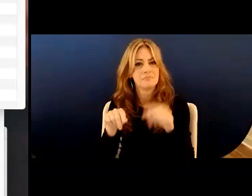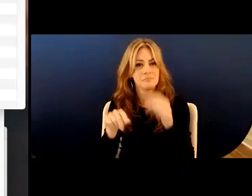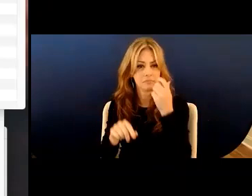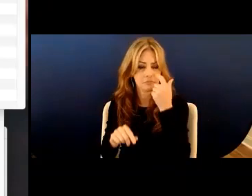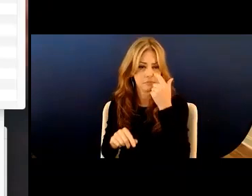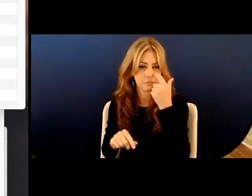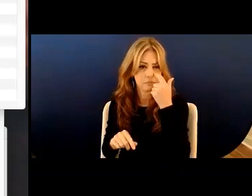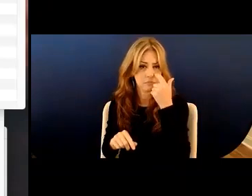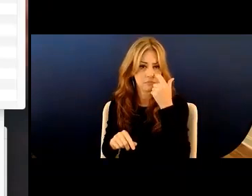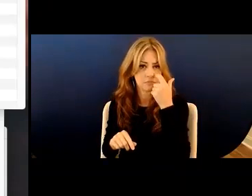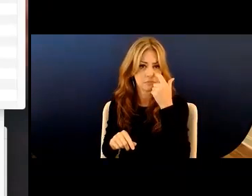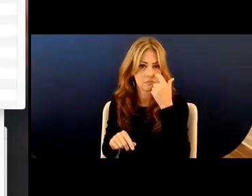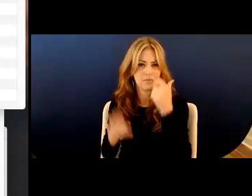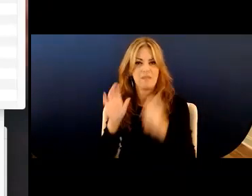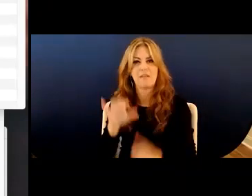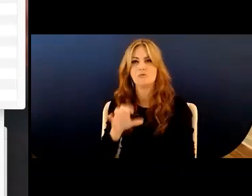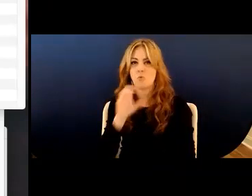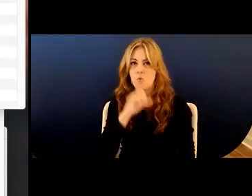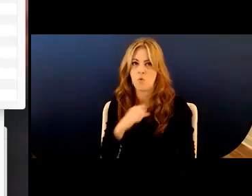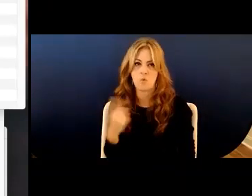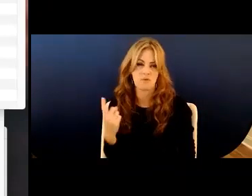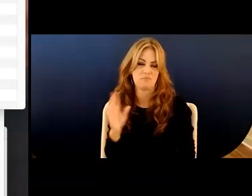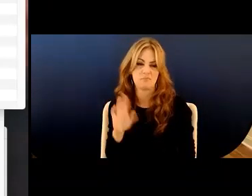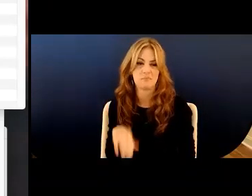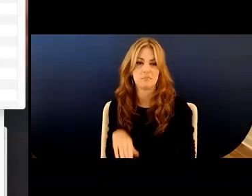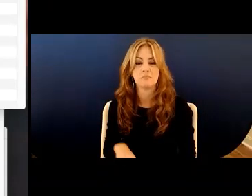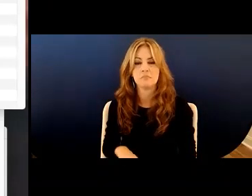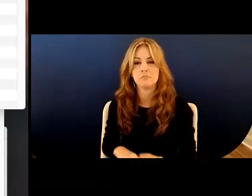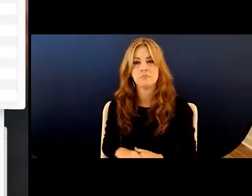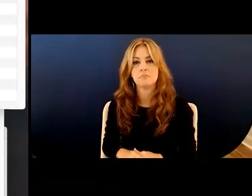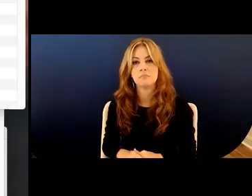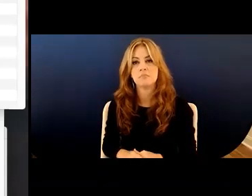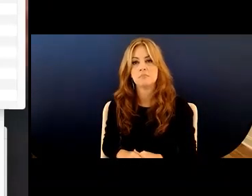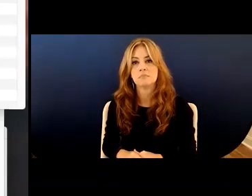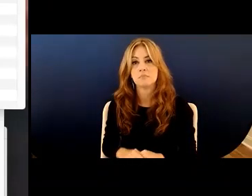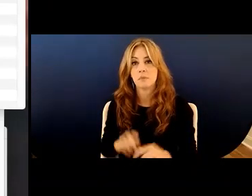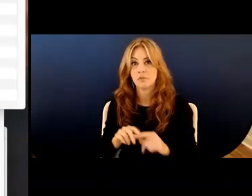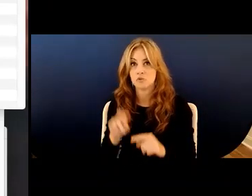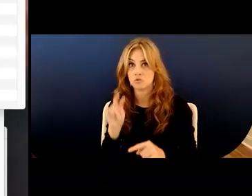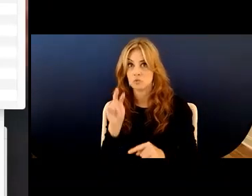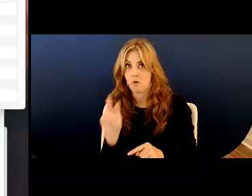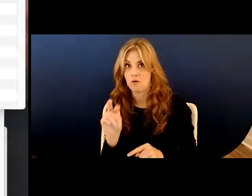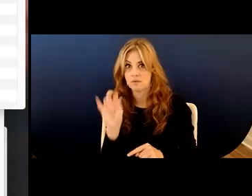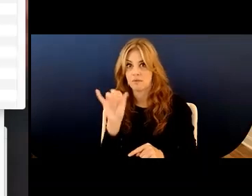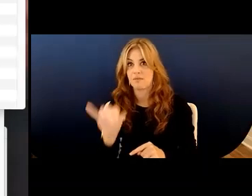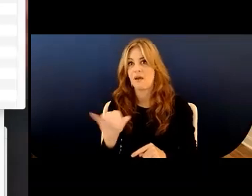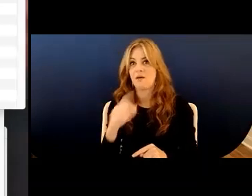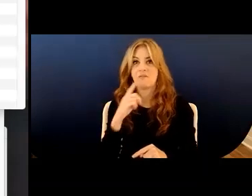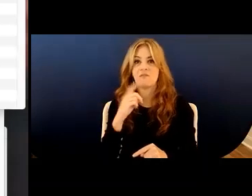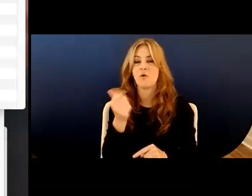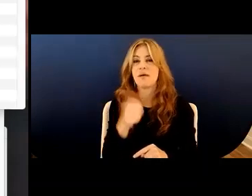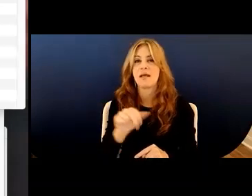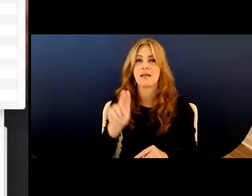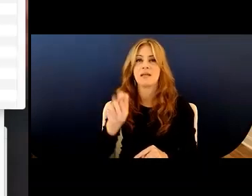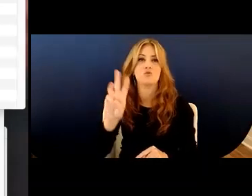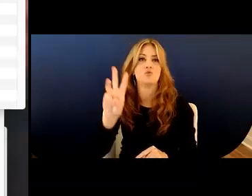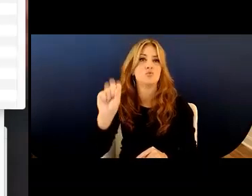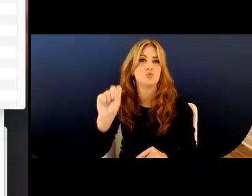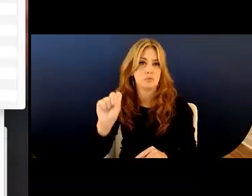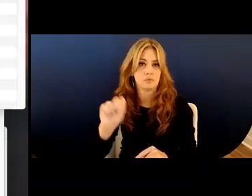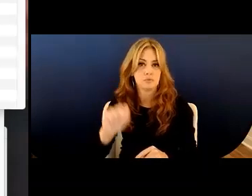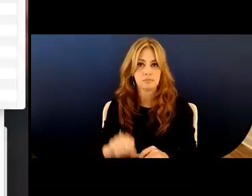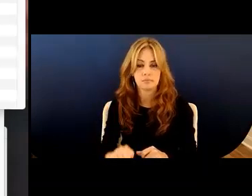is an old message, but keep an eye on that for any news.